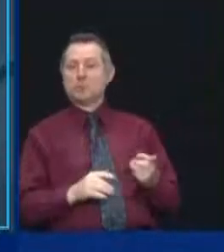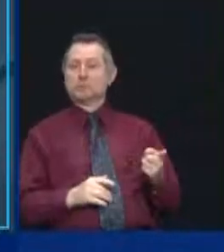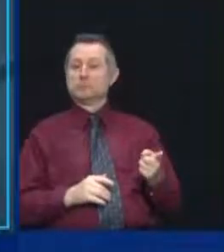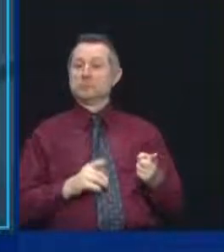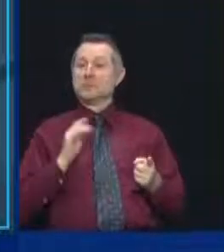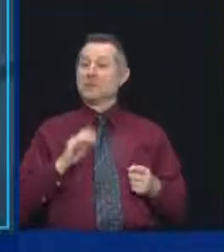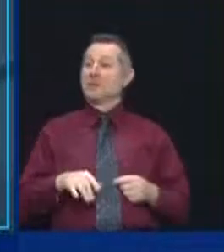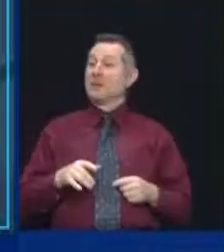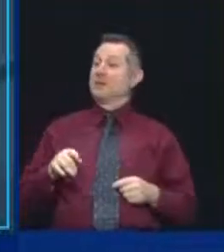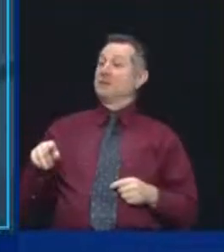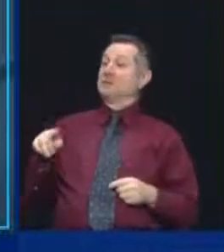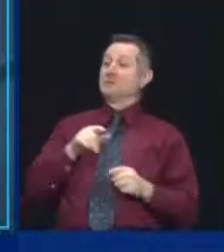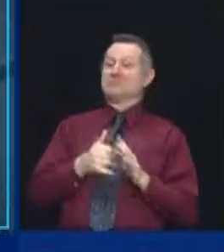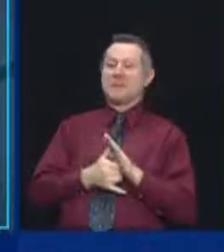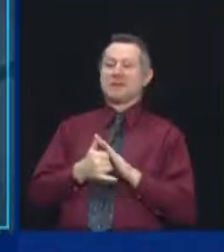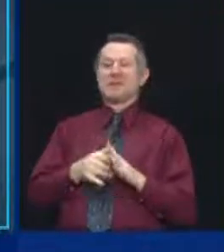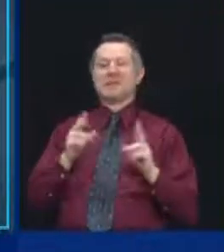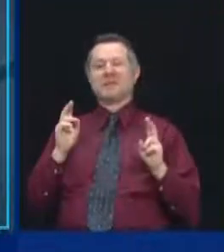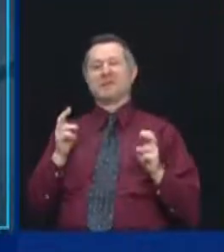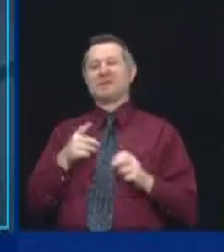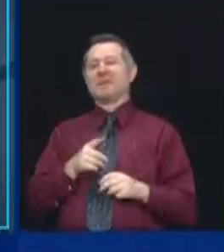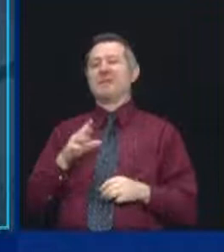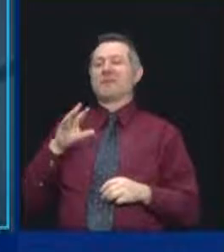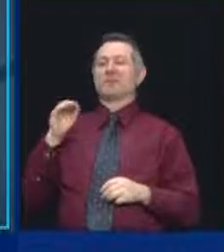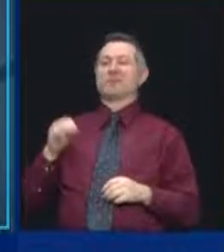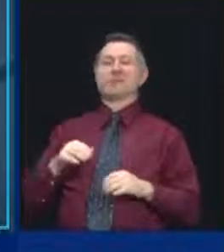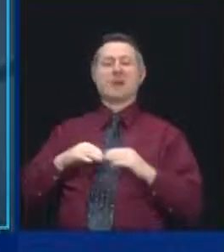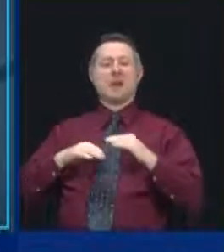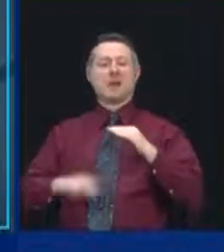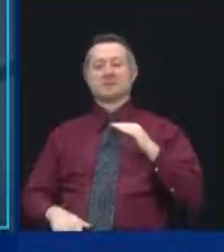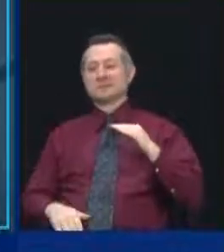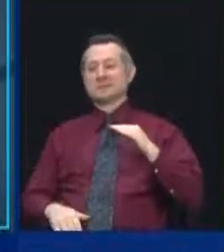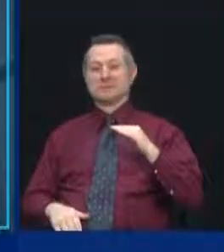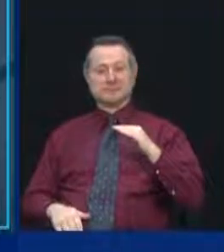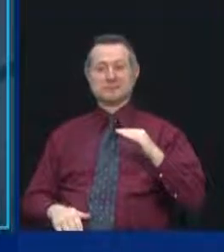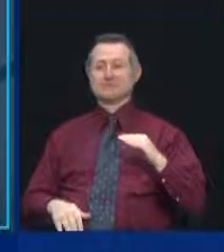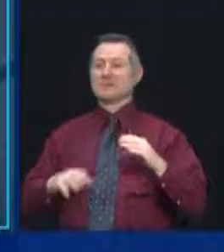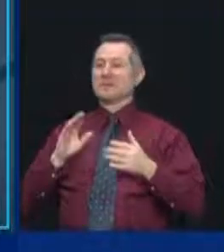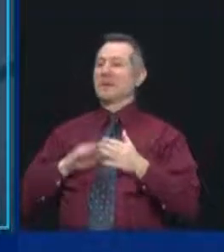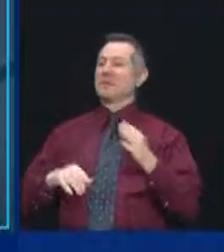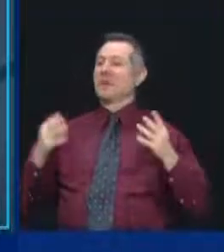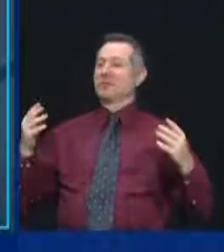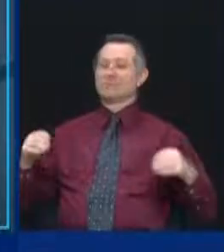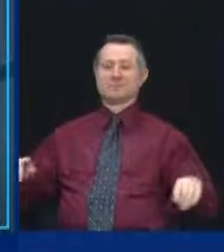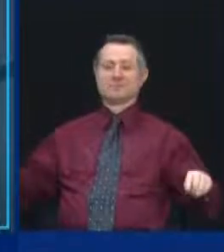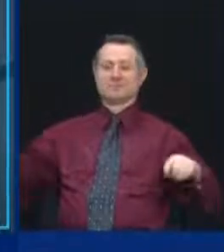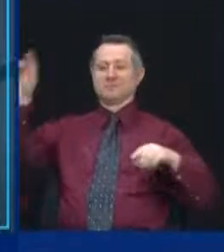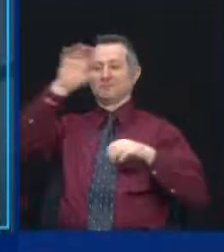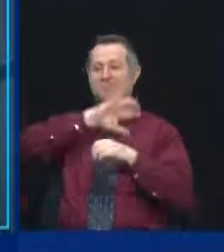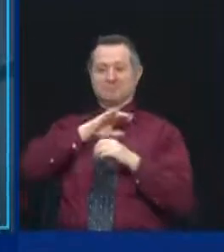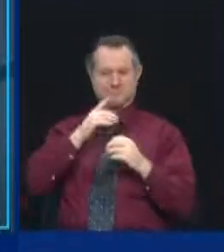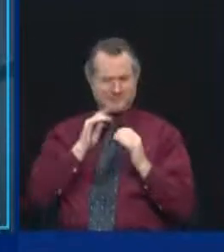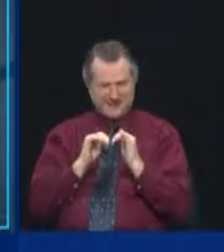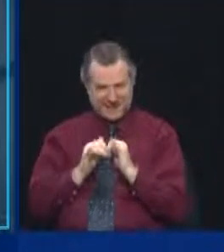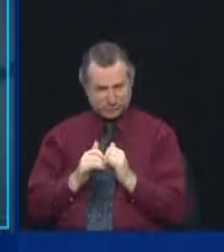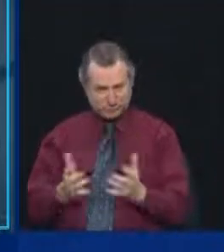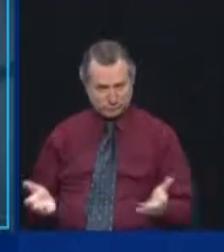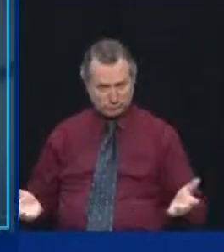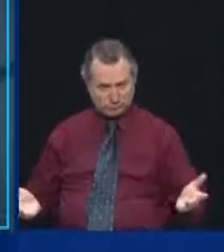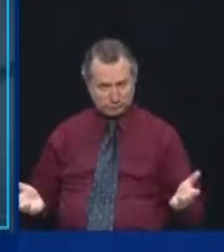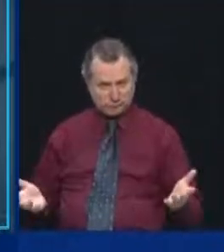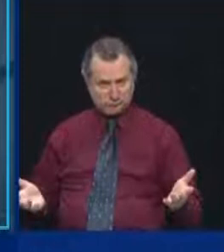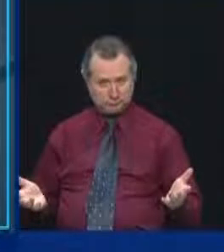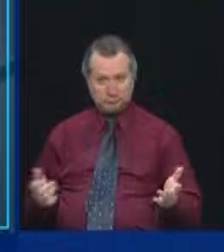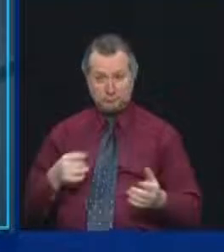half the positivity rate of the outer boroughs? How?